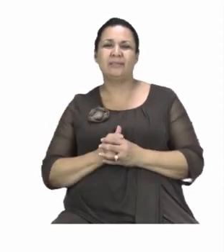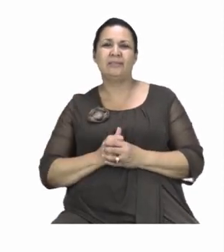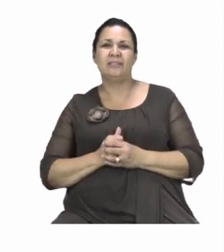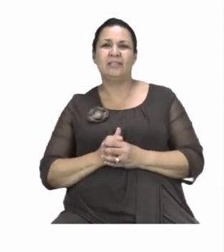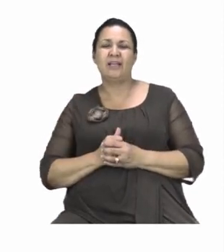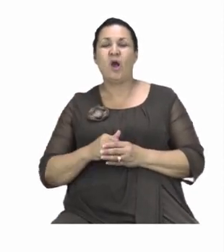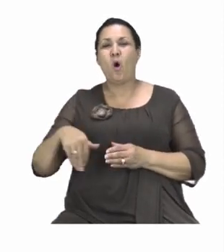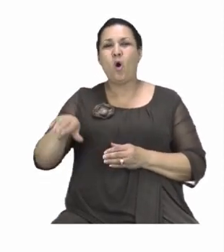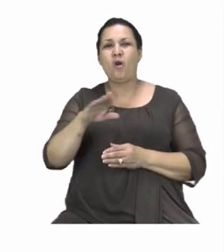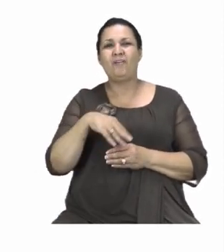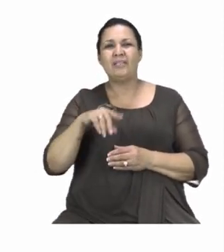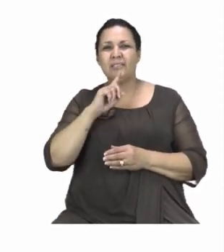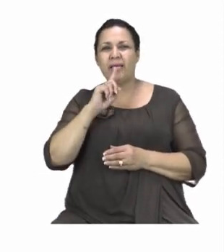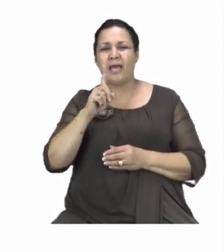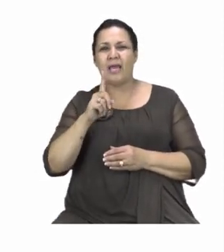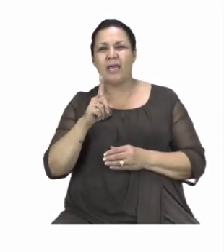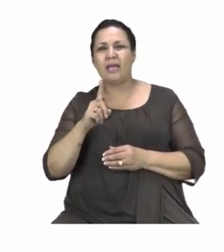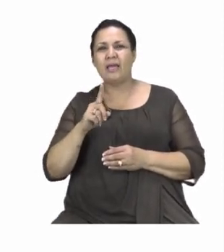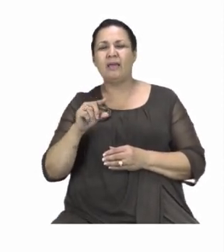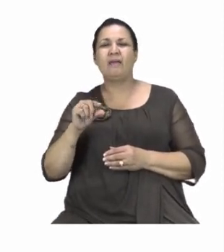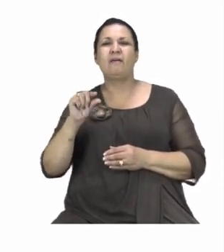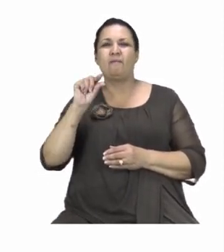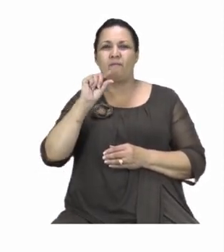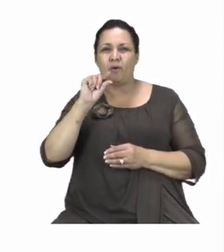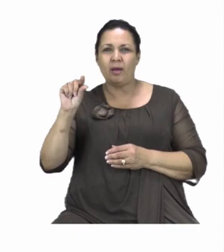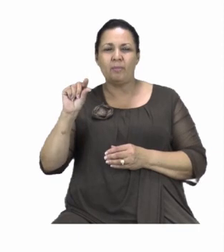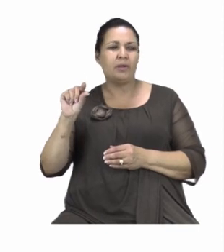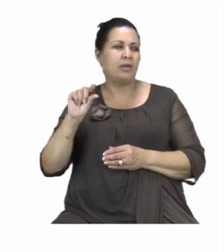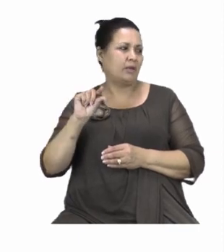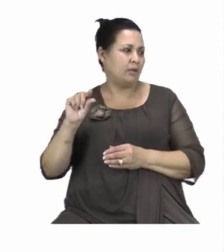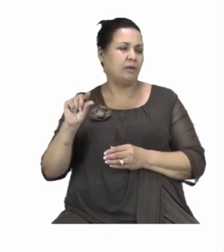let's say vocabulary.